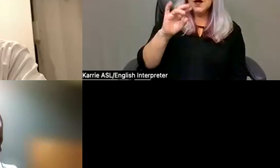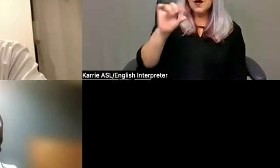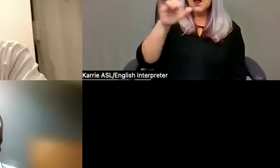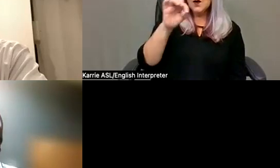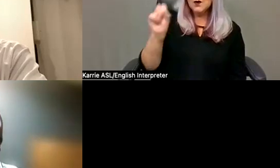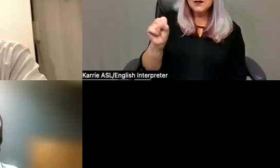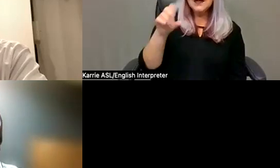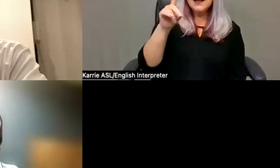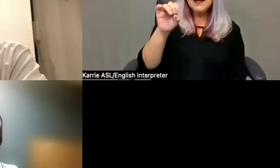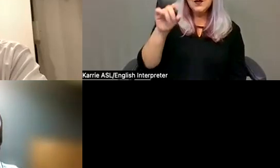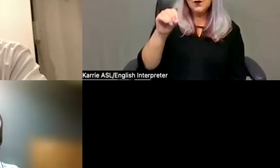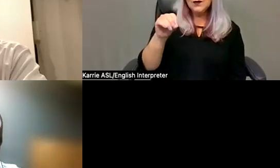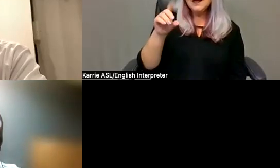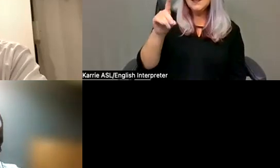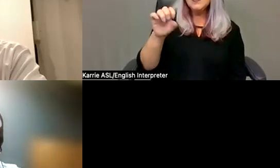Leon.